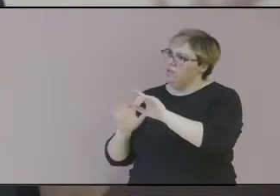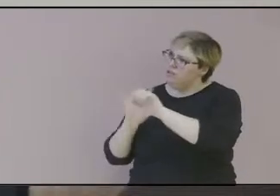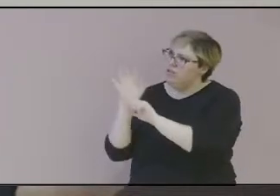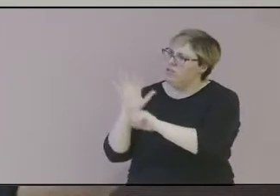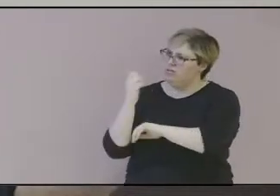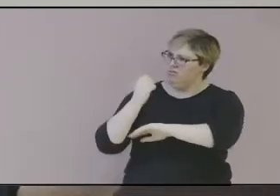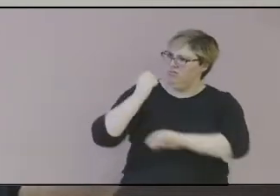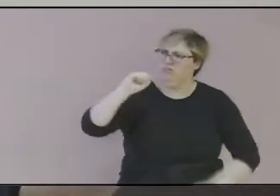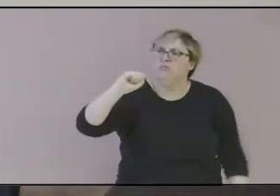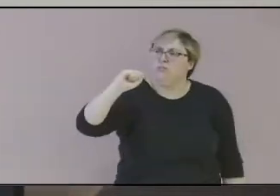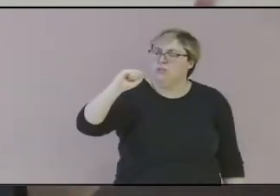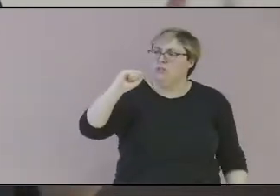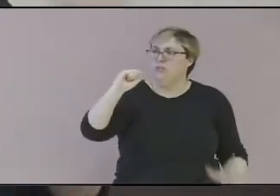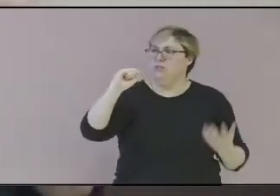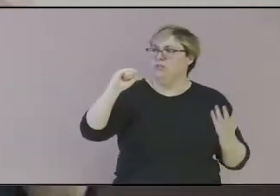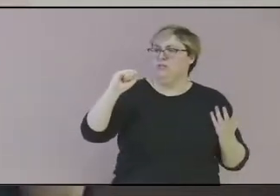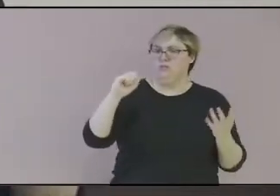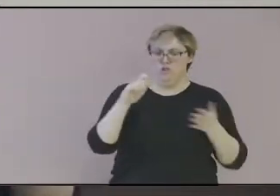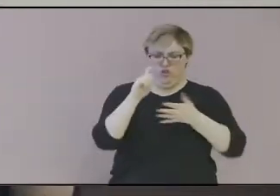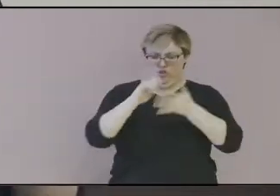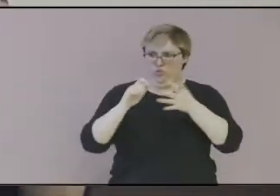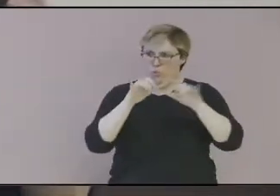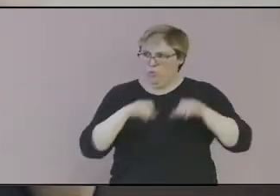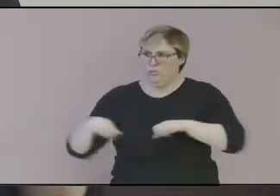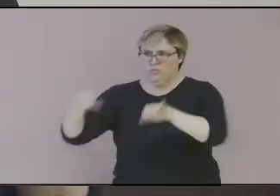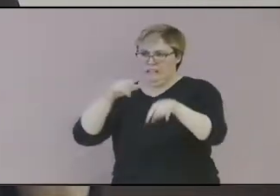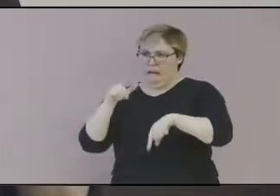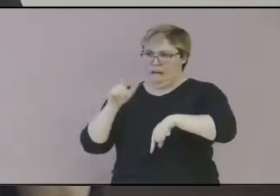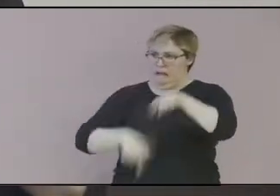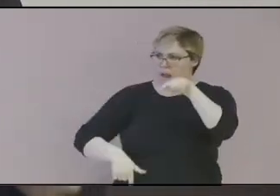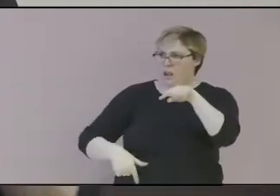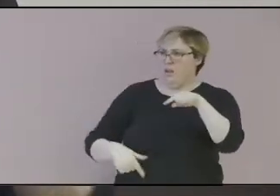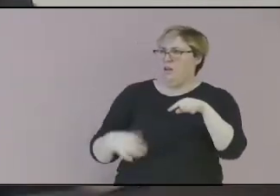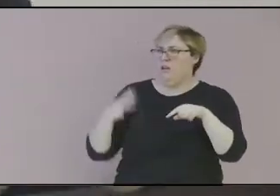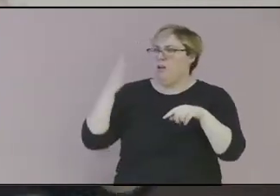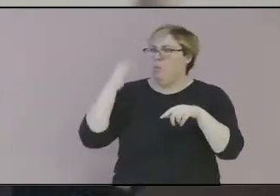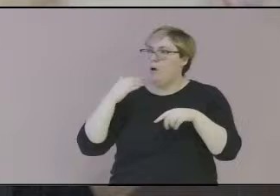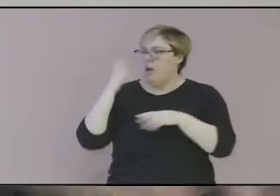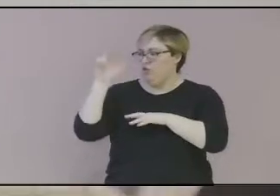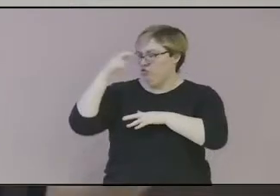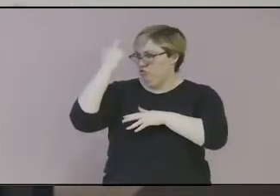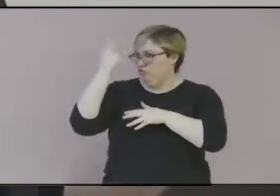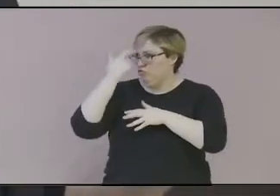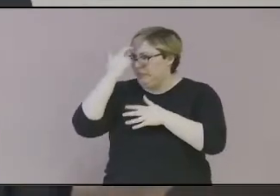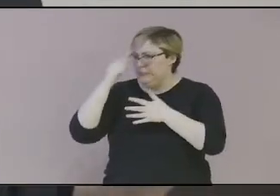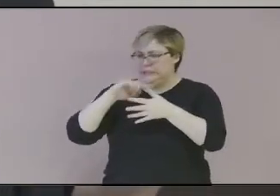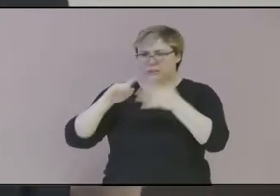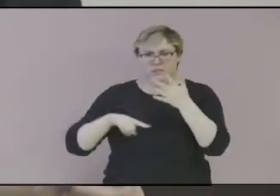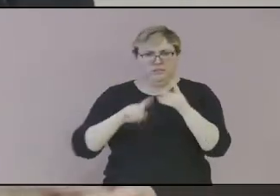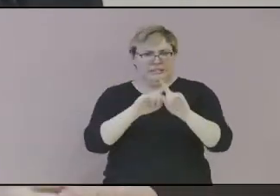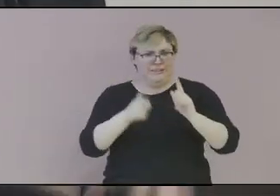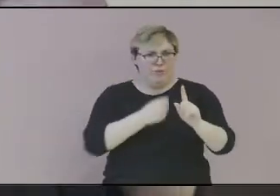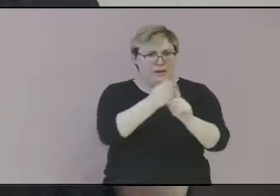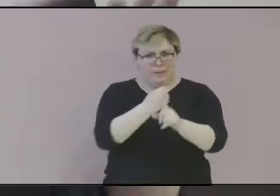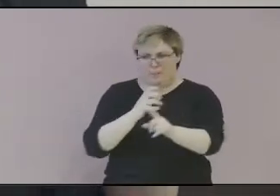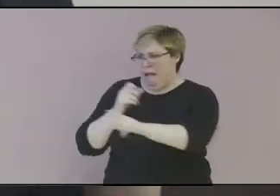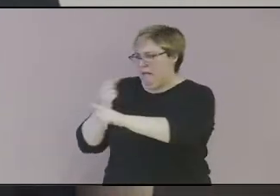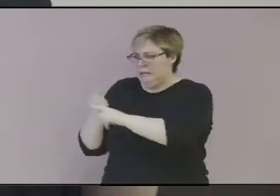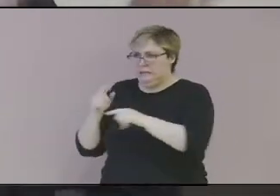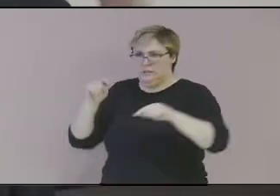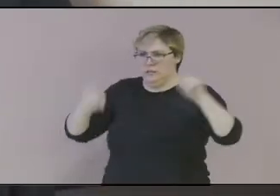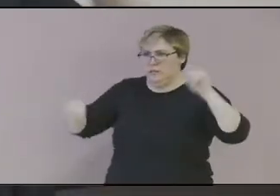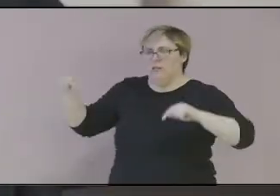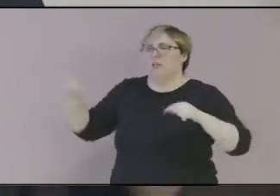can't apply the same scores to everyone, and they gave either reasons based on like race and creatine, or they gave reasons based on disability. But in the